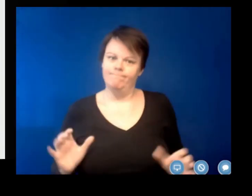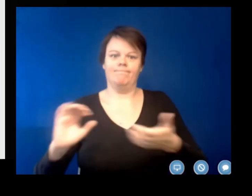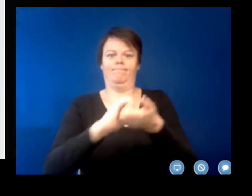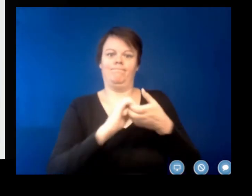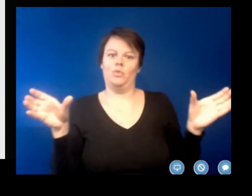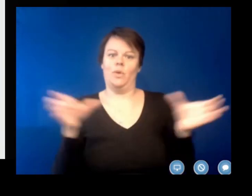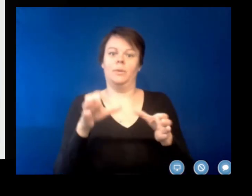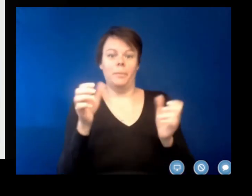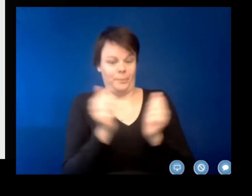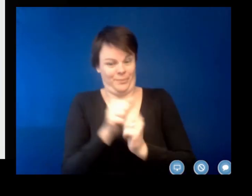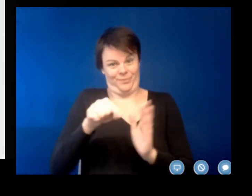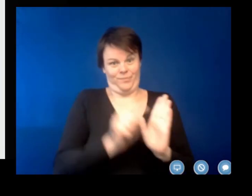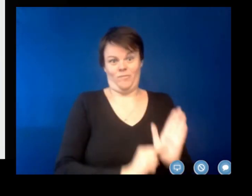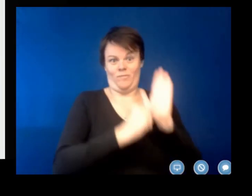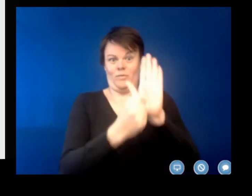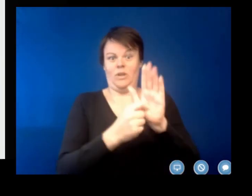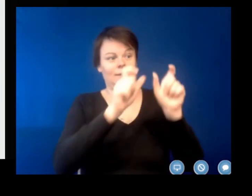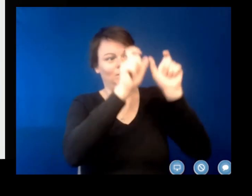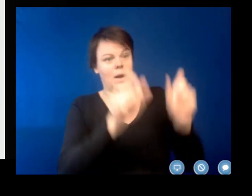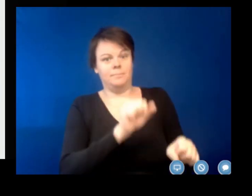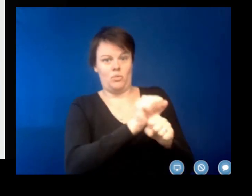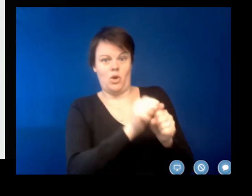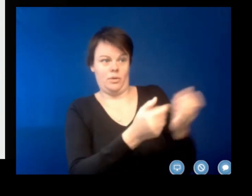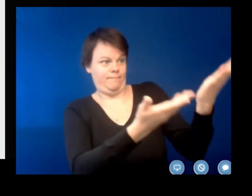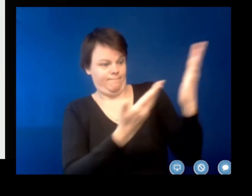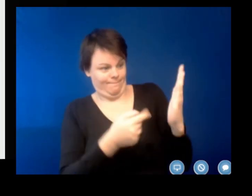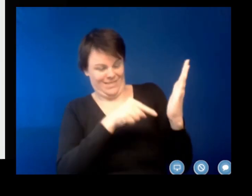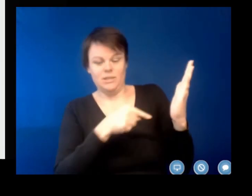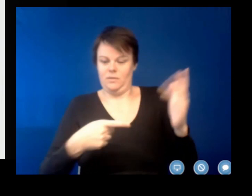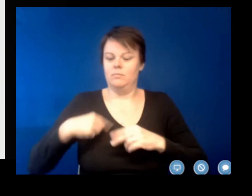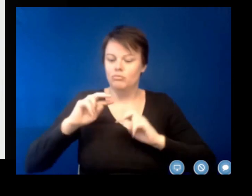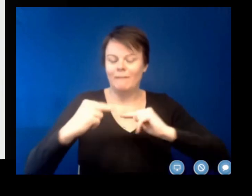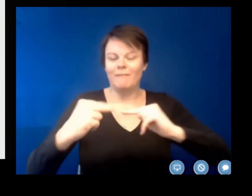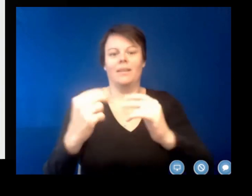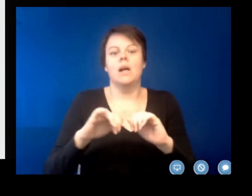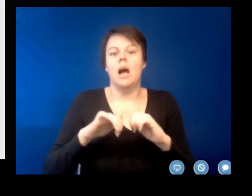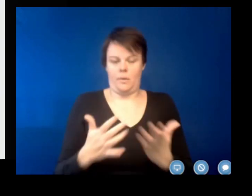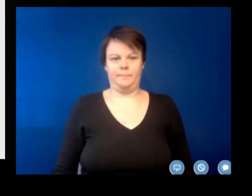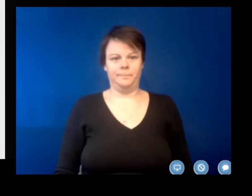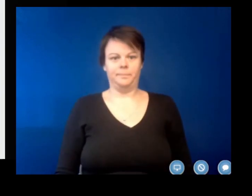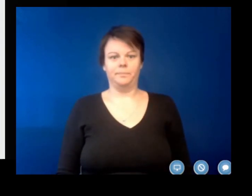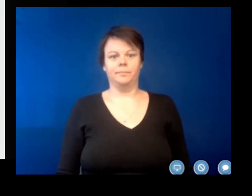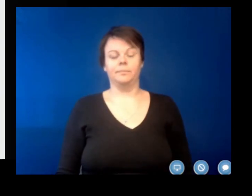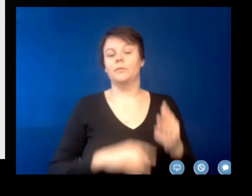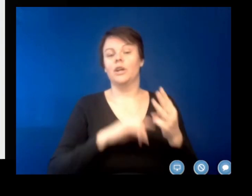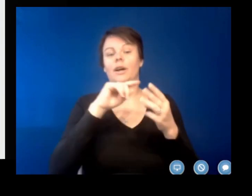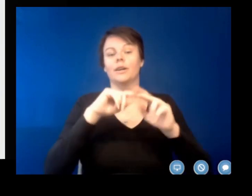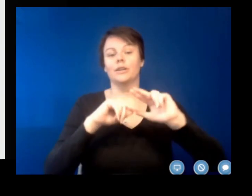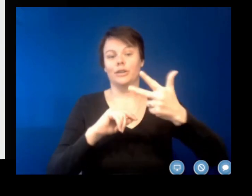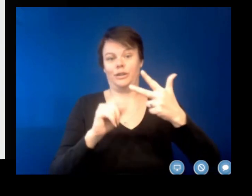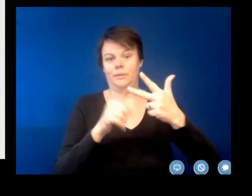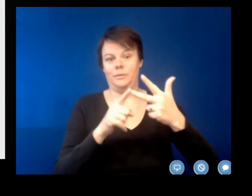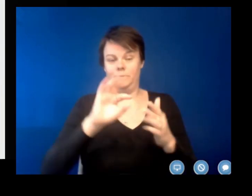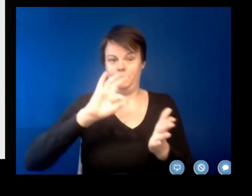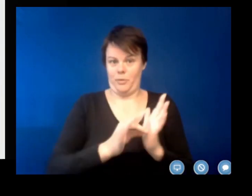on the abstract character of world society. And I think that